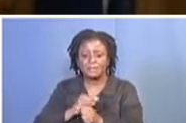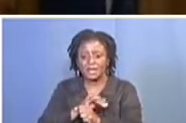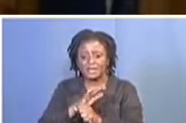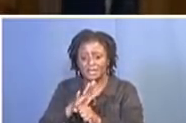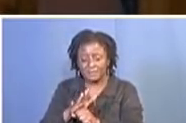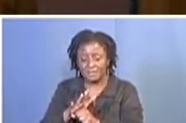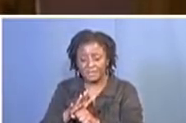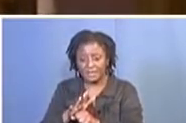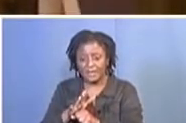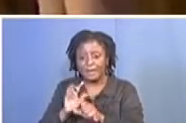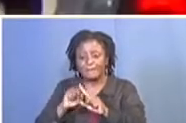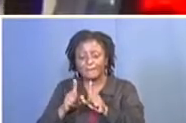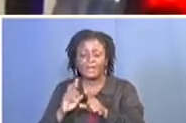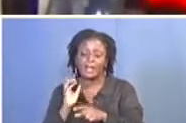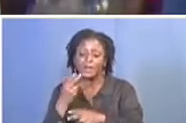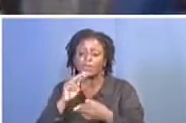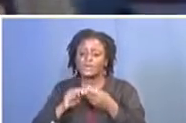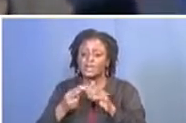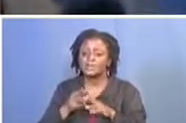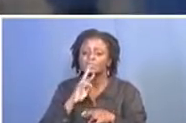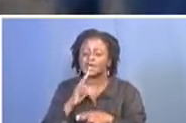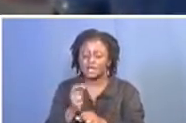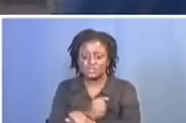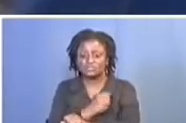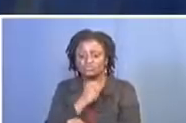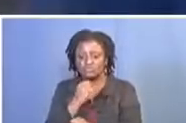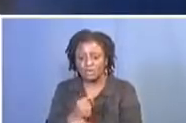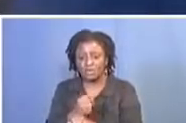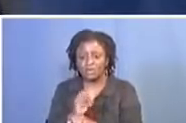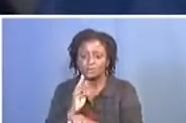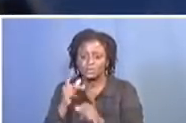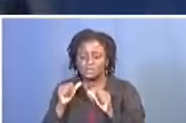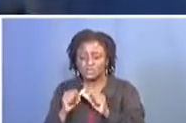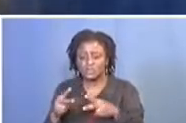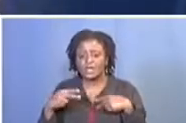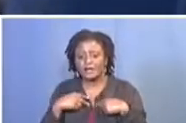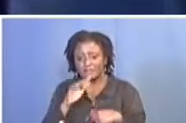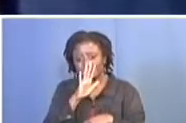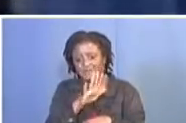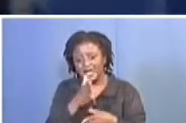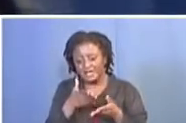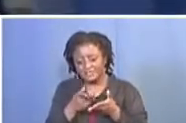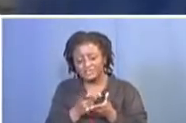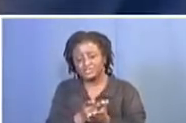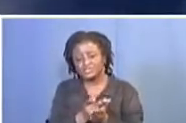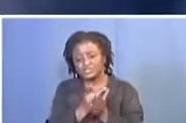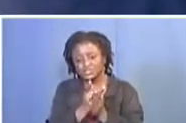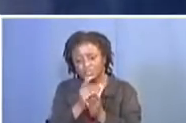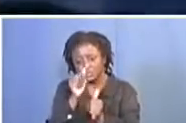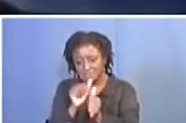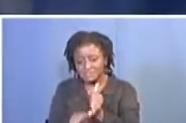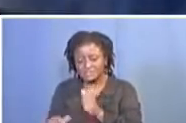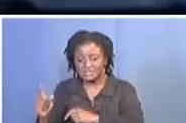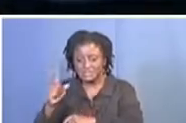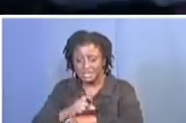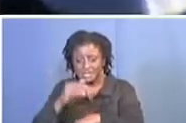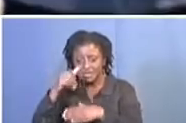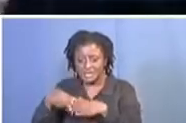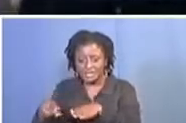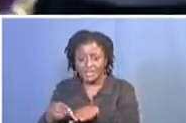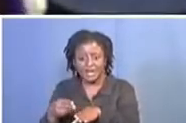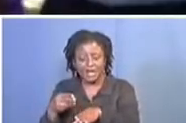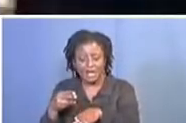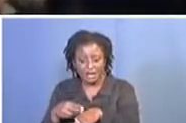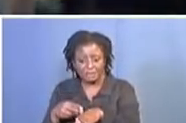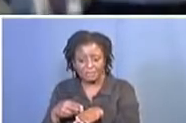and looking stronger moving forward. We continue to have 5 ships a day in the harbor in terms of